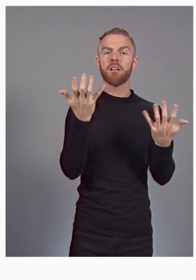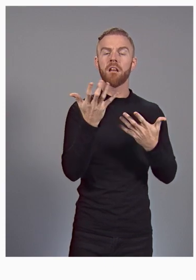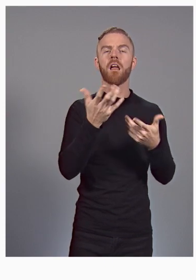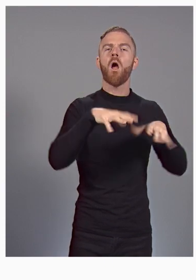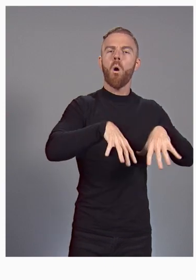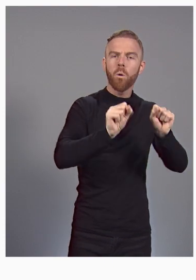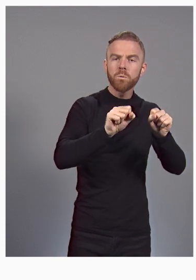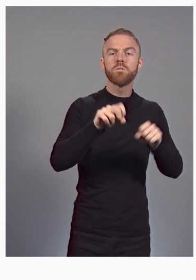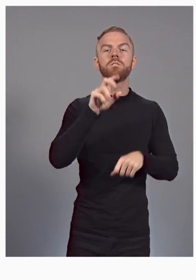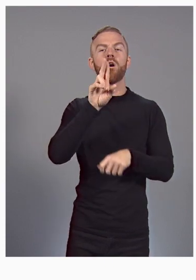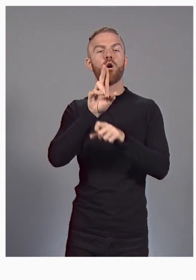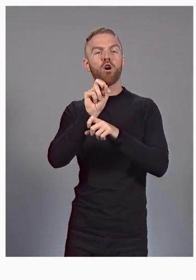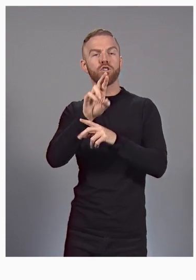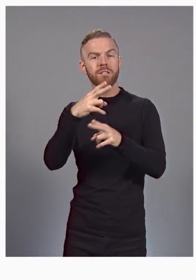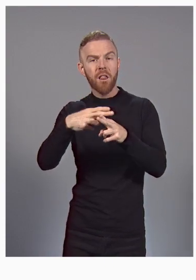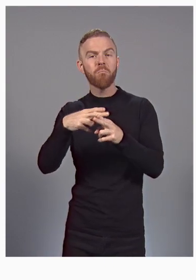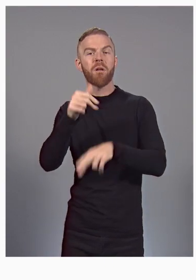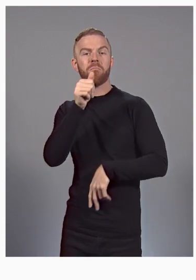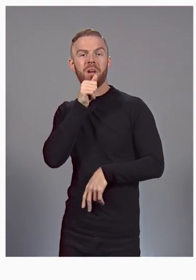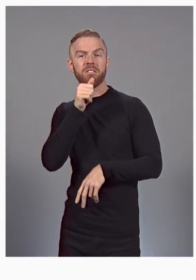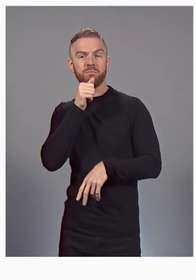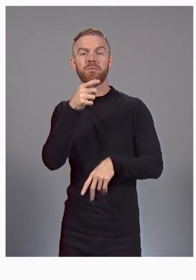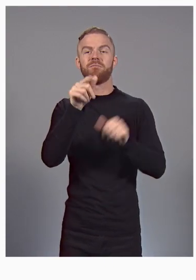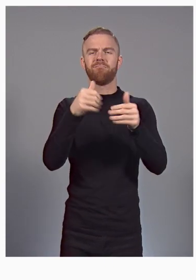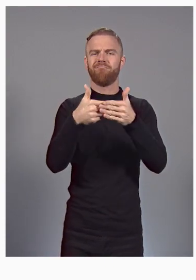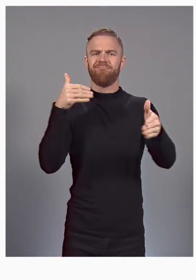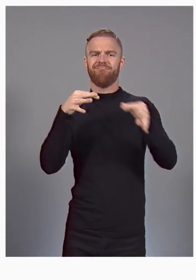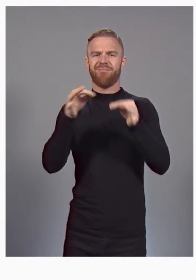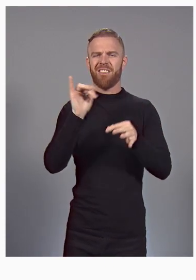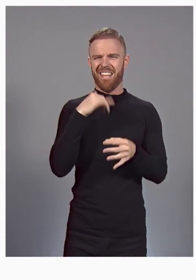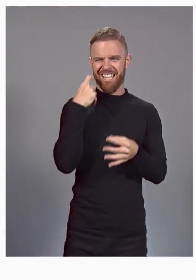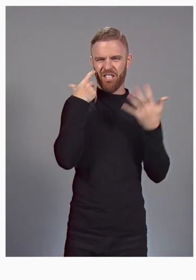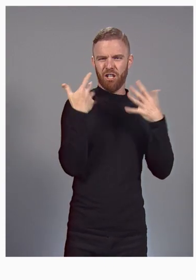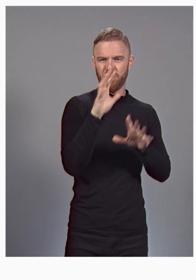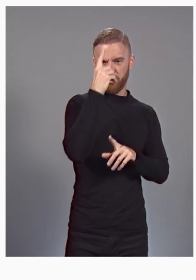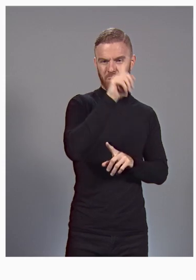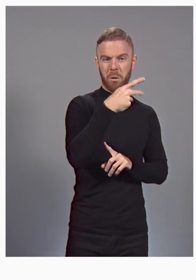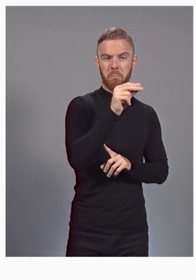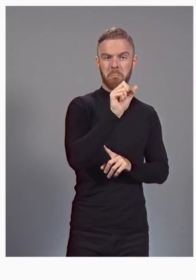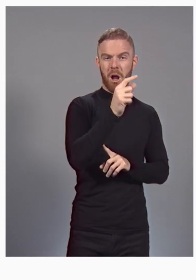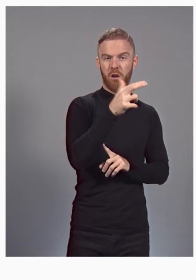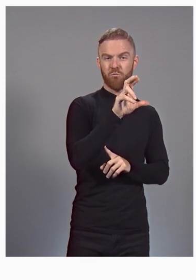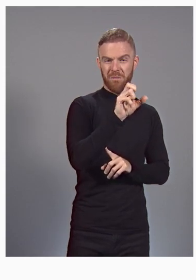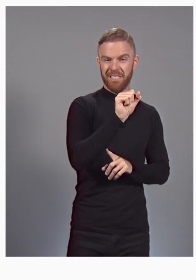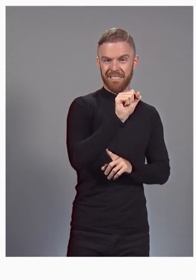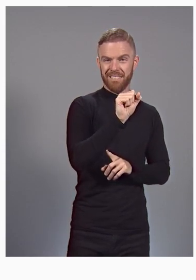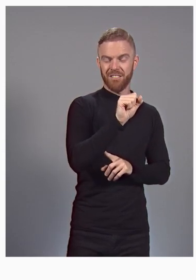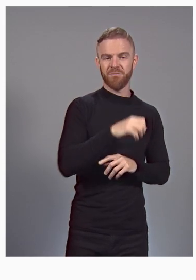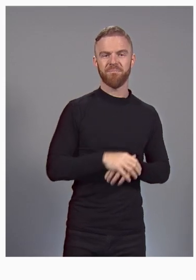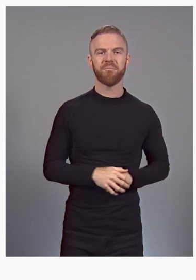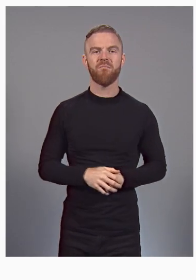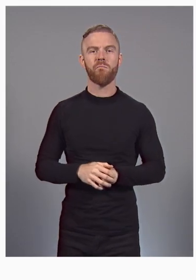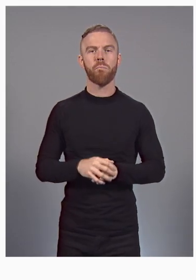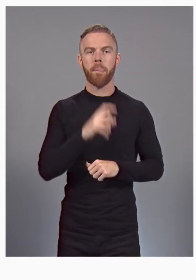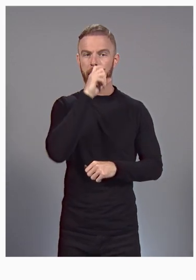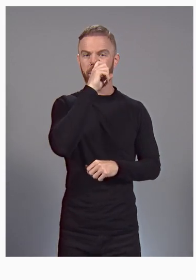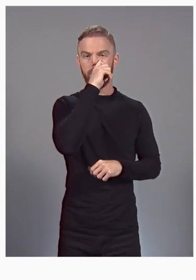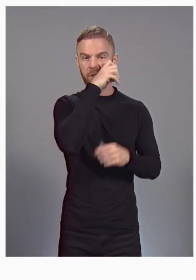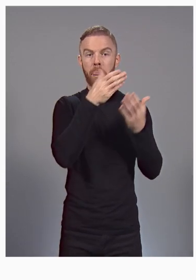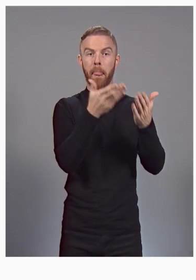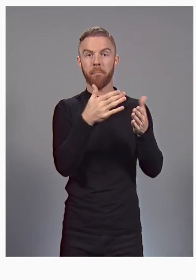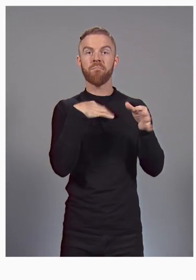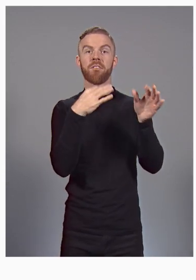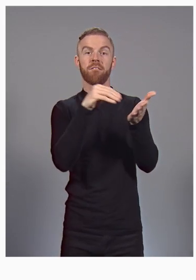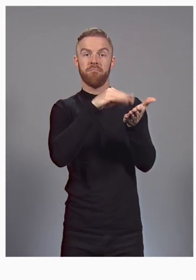you can predefine them like I've done here for Symbol's Postgres instance. Here we define our destination and some